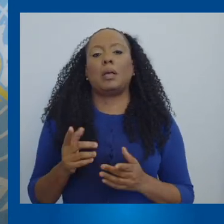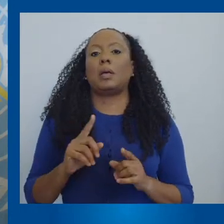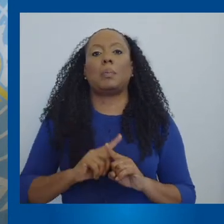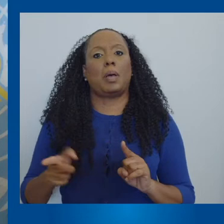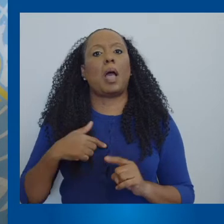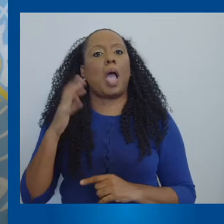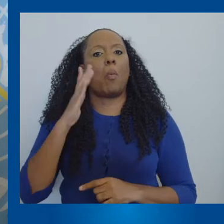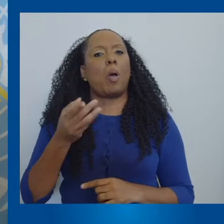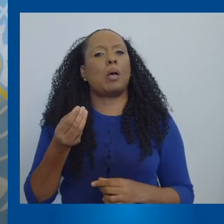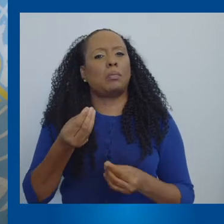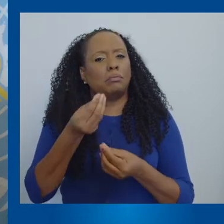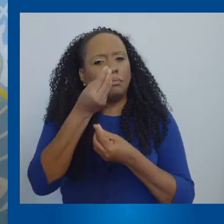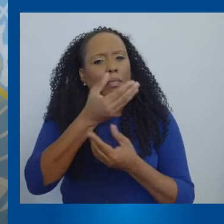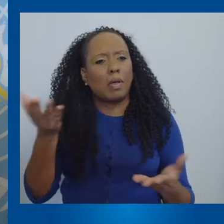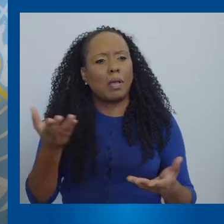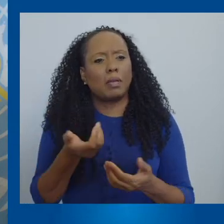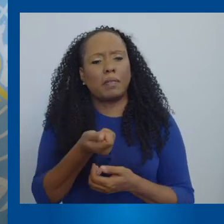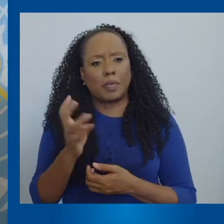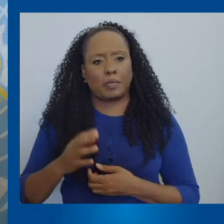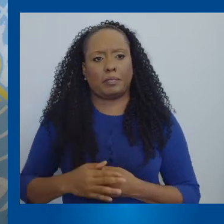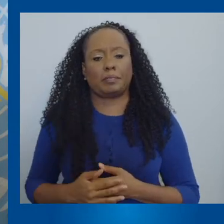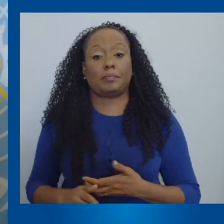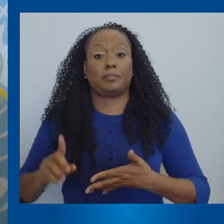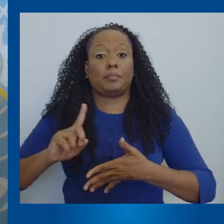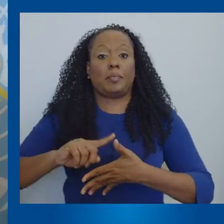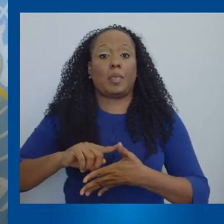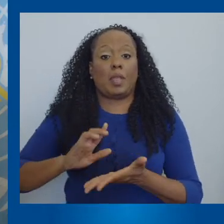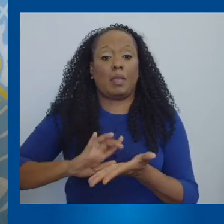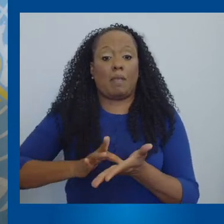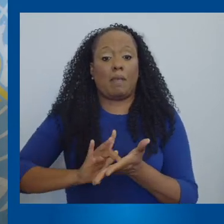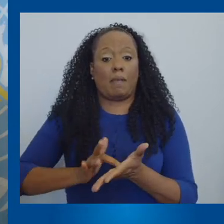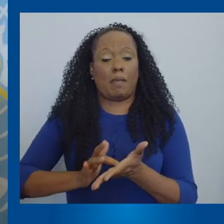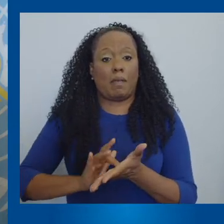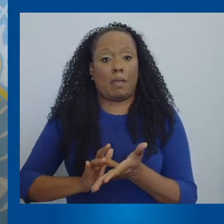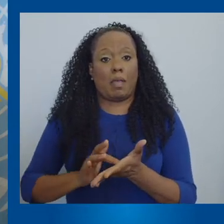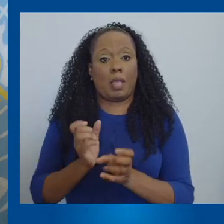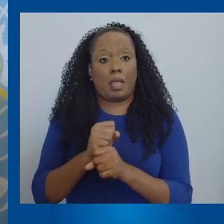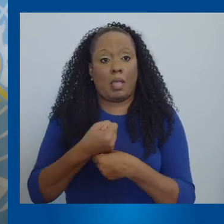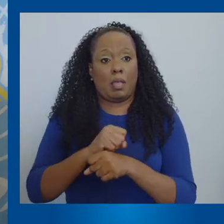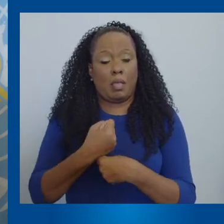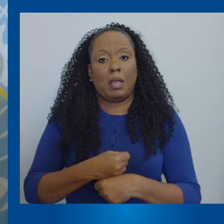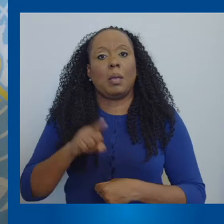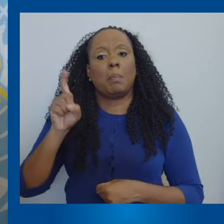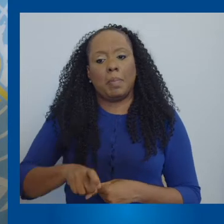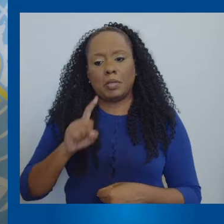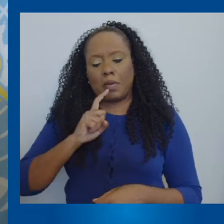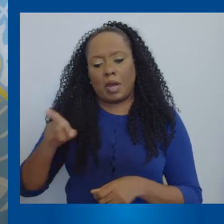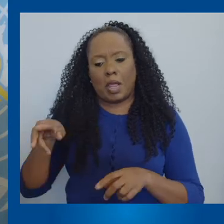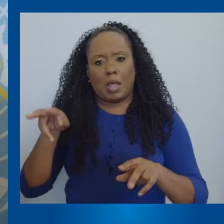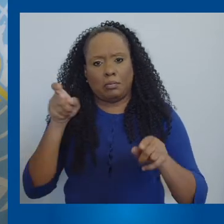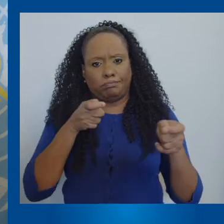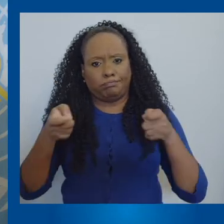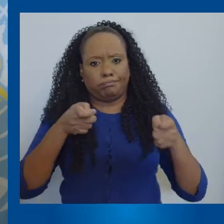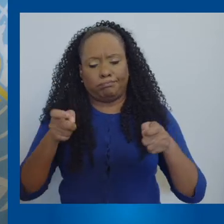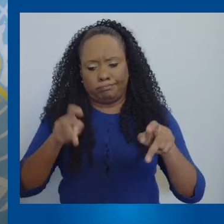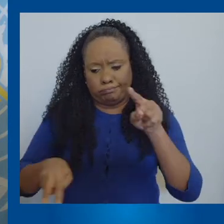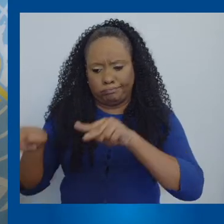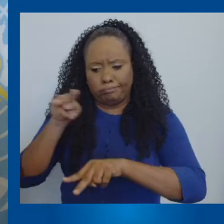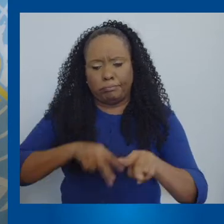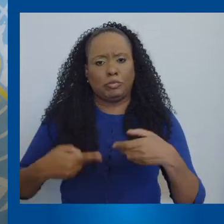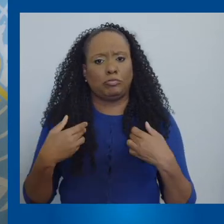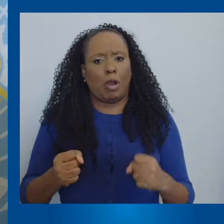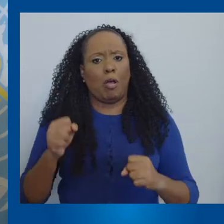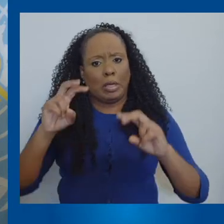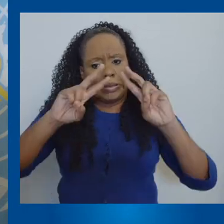The pharmaceutical sector must upgrade manufacturing processes overseen by a strong regulatory and inspection